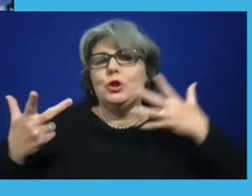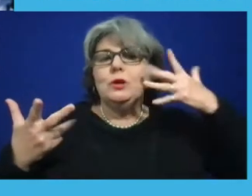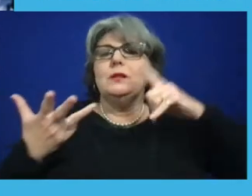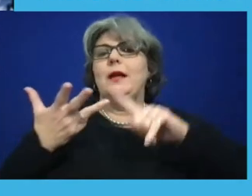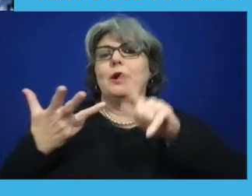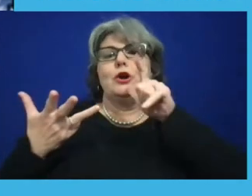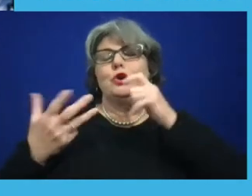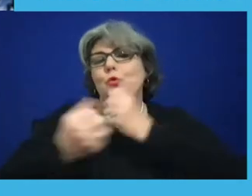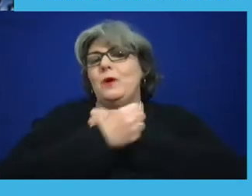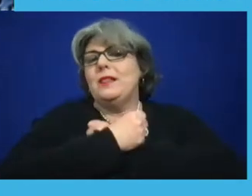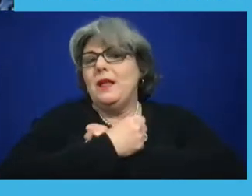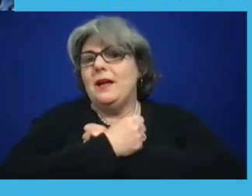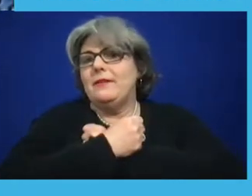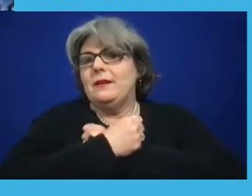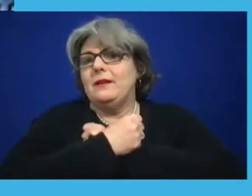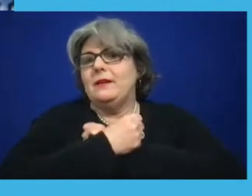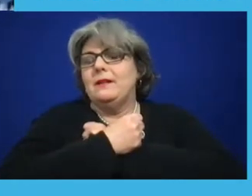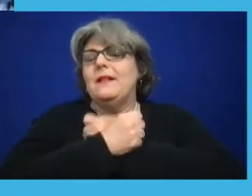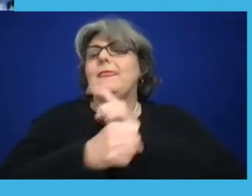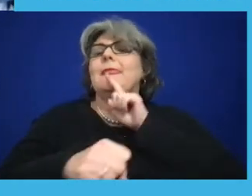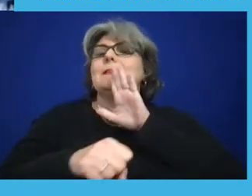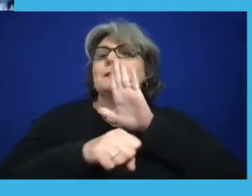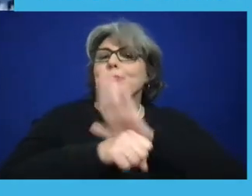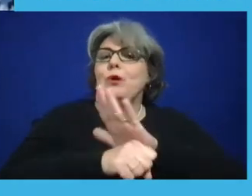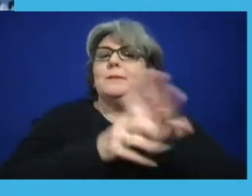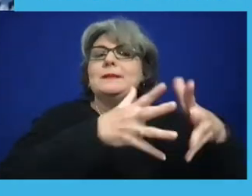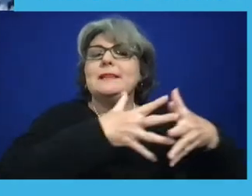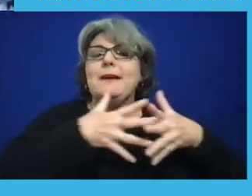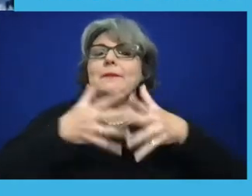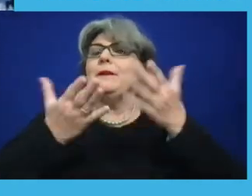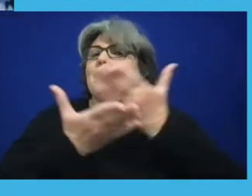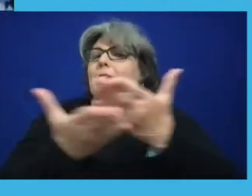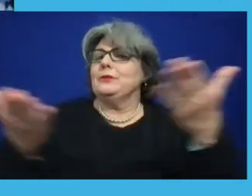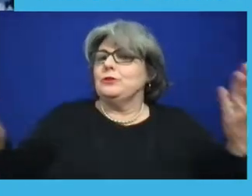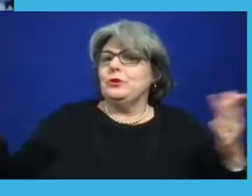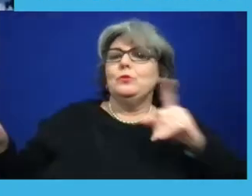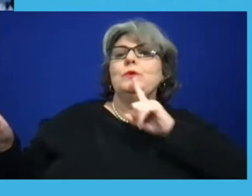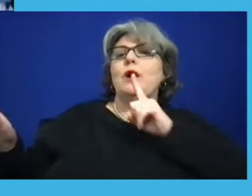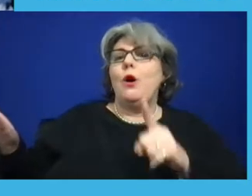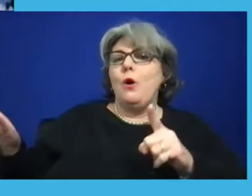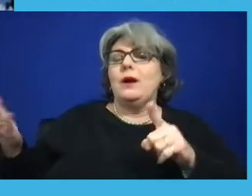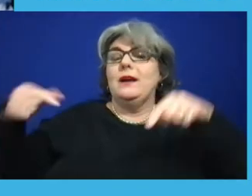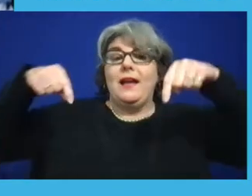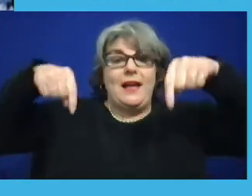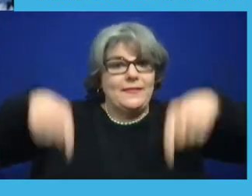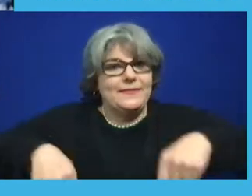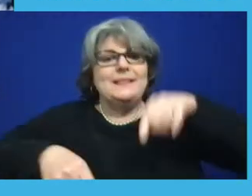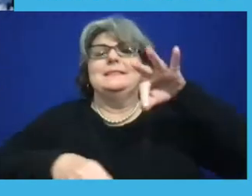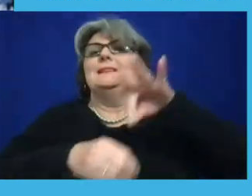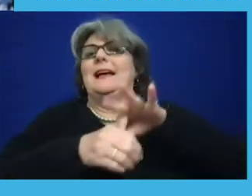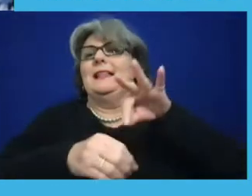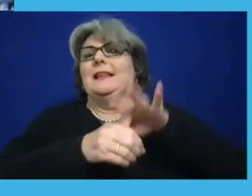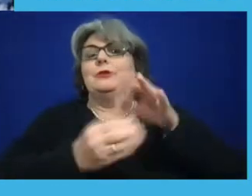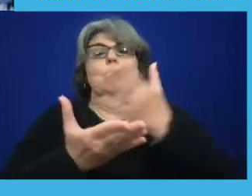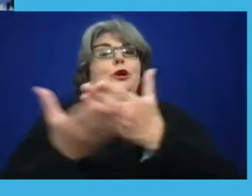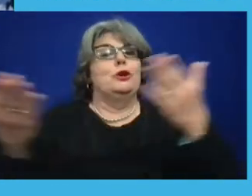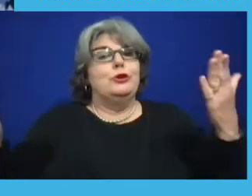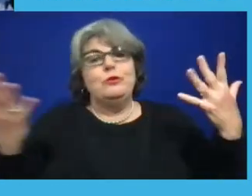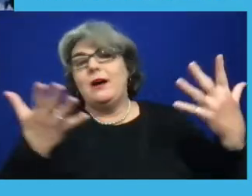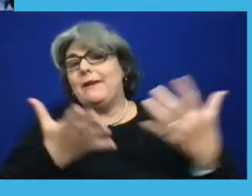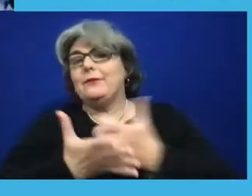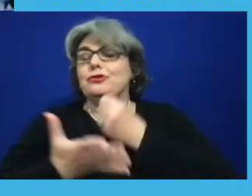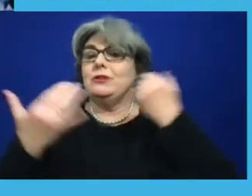matter who we are, where we come from, what we look like, or who we love. That's the promise of America. That's who we